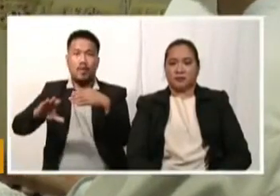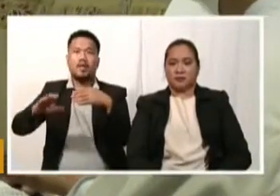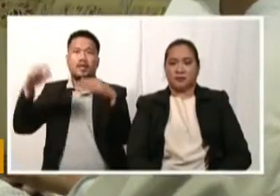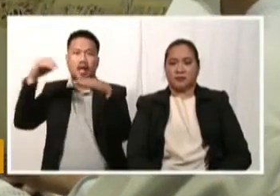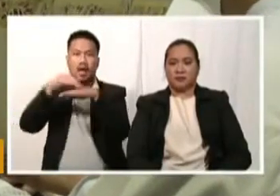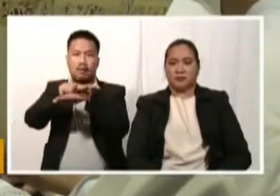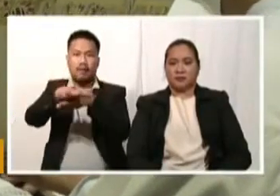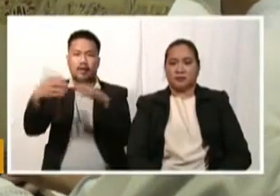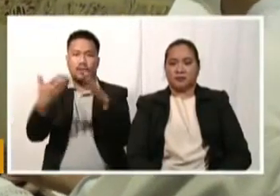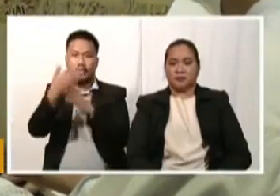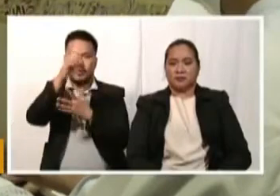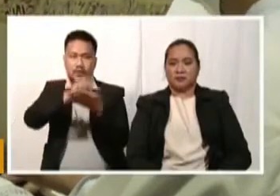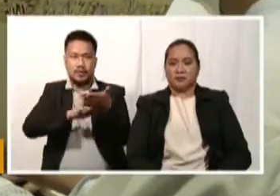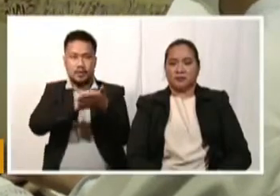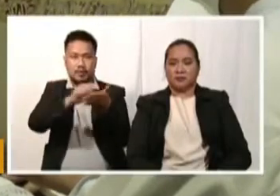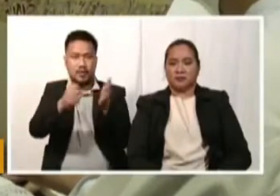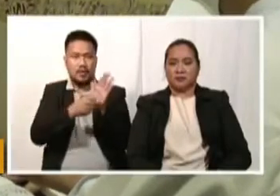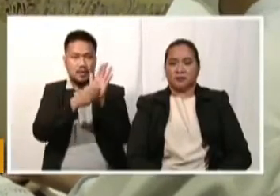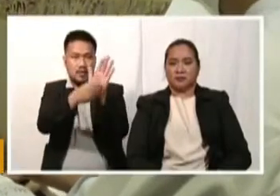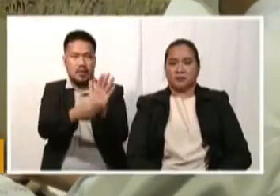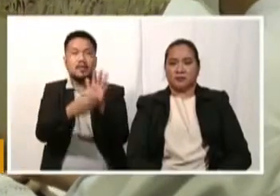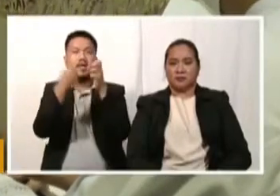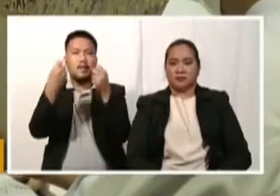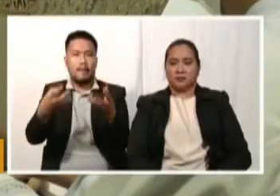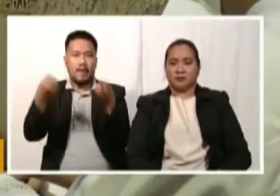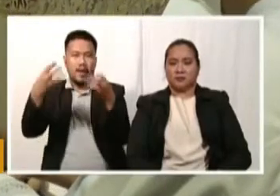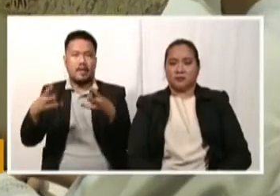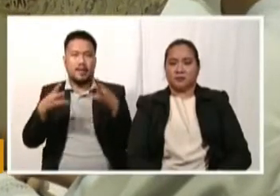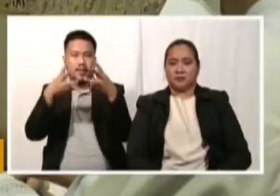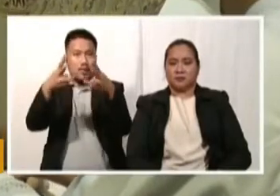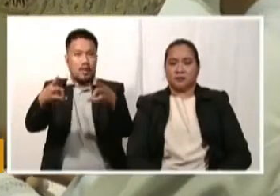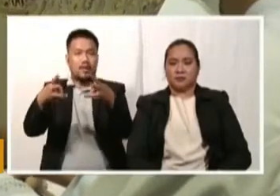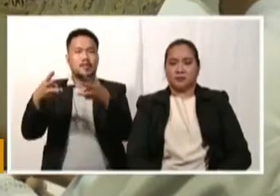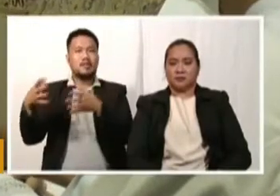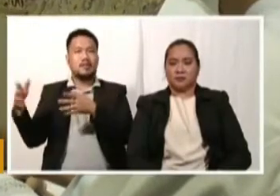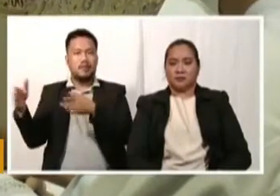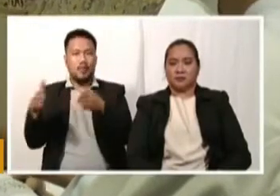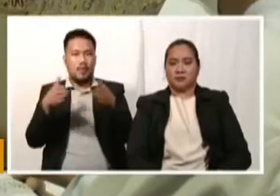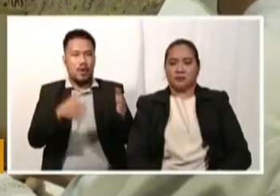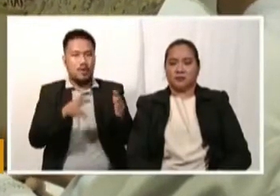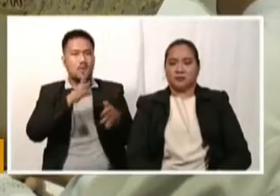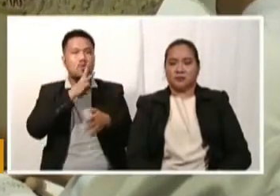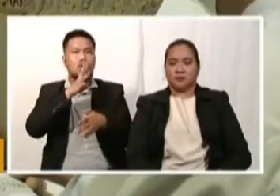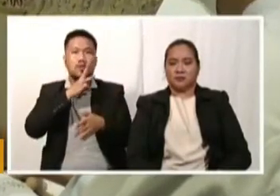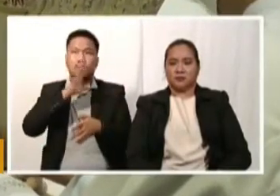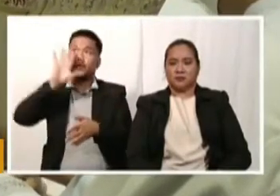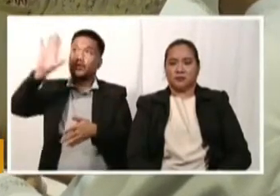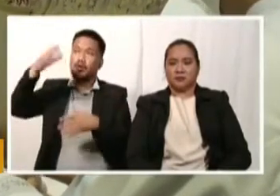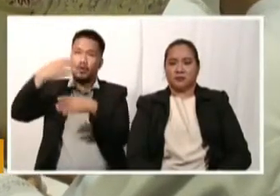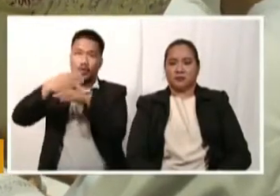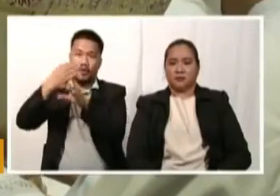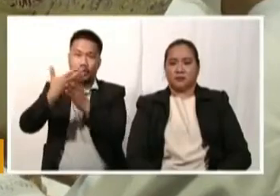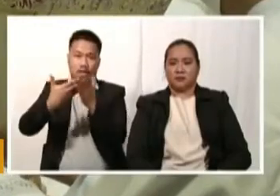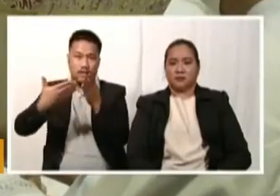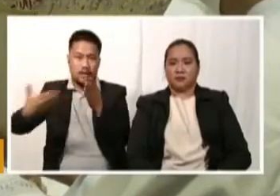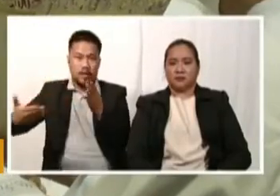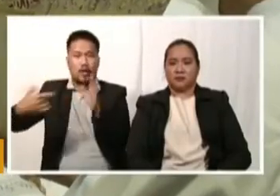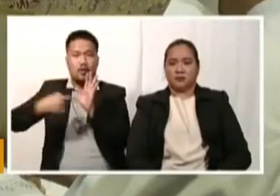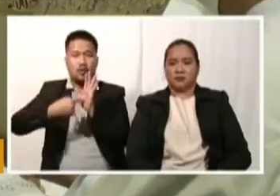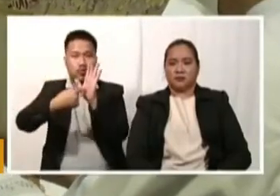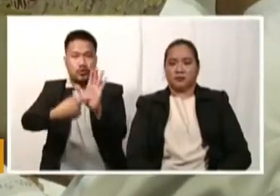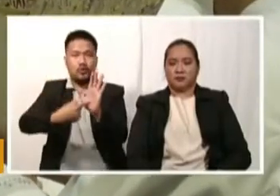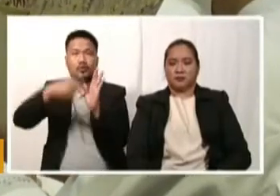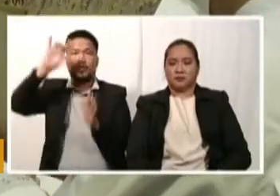sacramental signs, and who in many ways have prepared water, your creation, to show forth